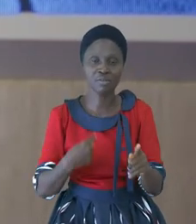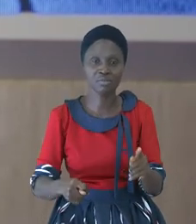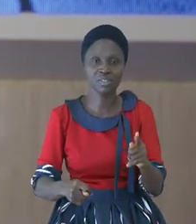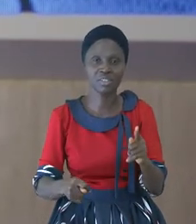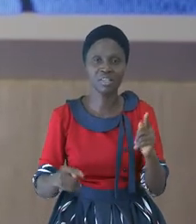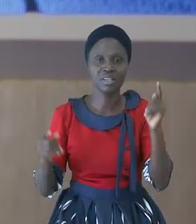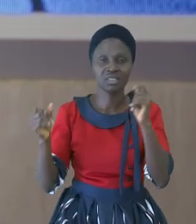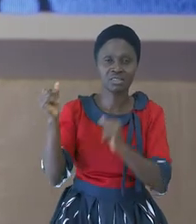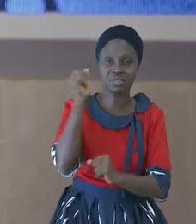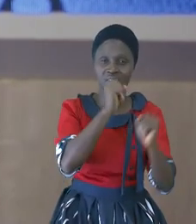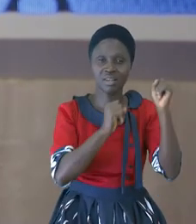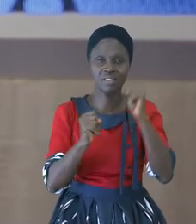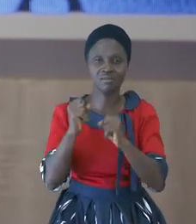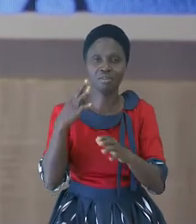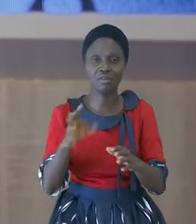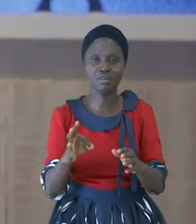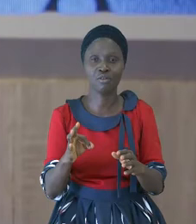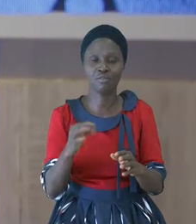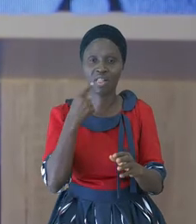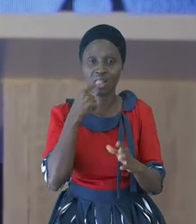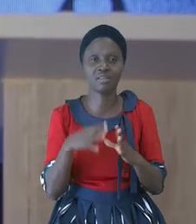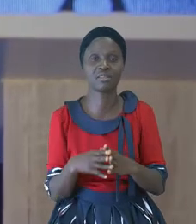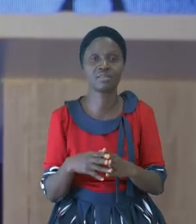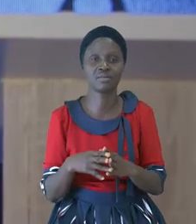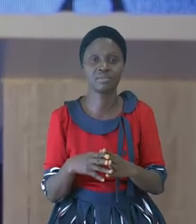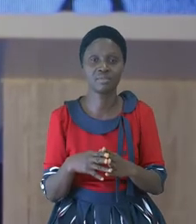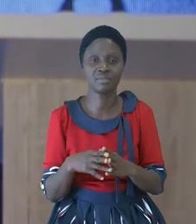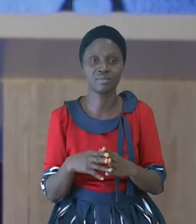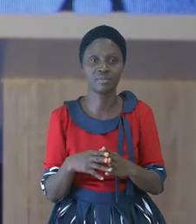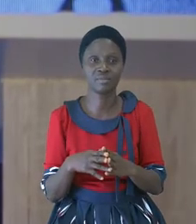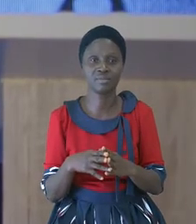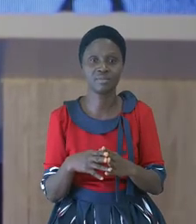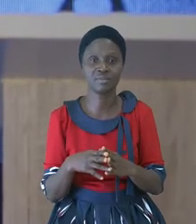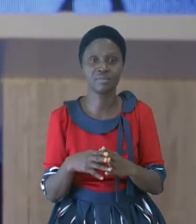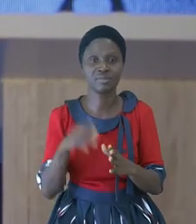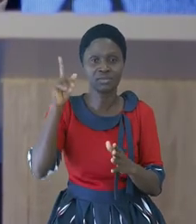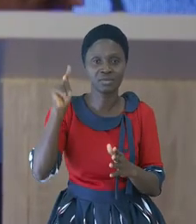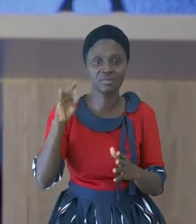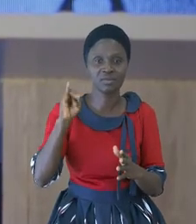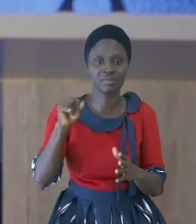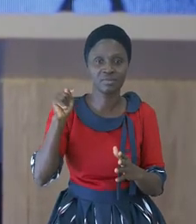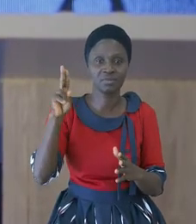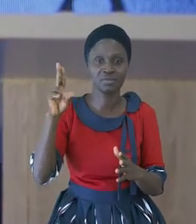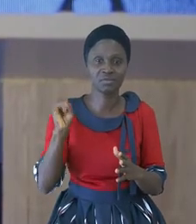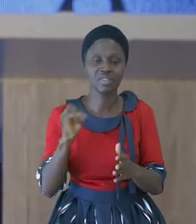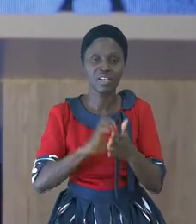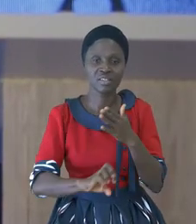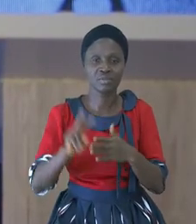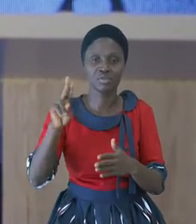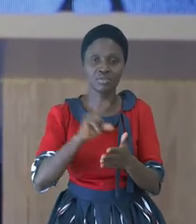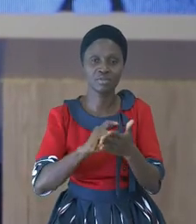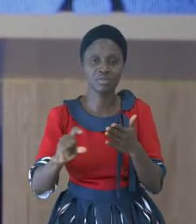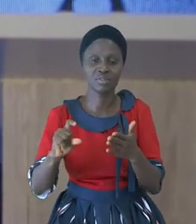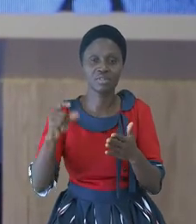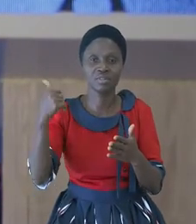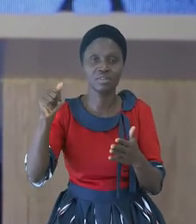tongues. In Titus chapter 2 verse 14, the peculiar people of the Lord who gave himself for